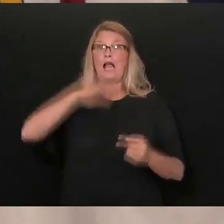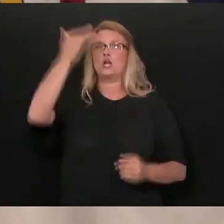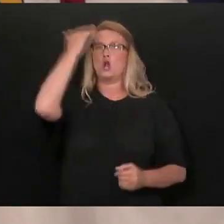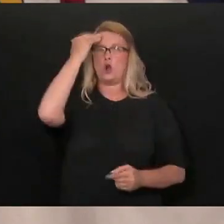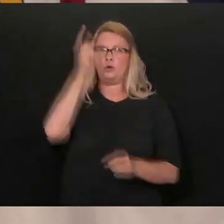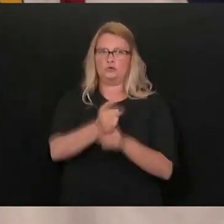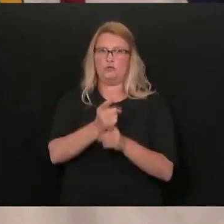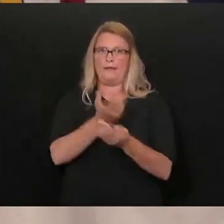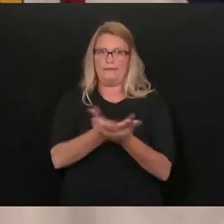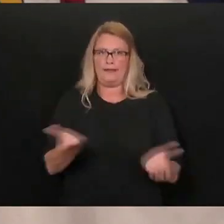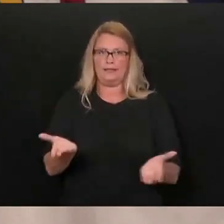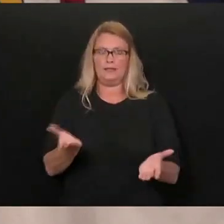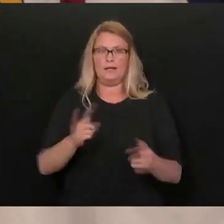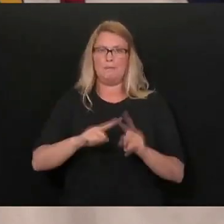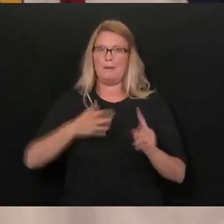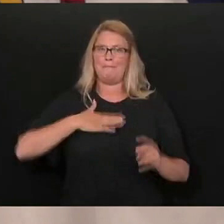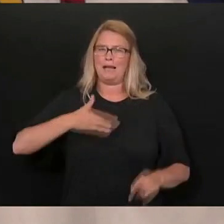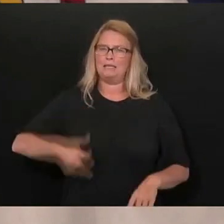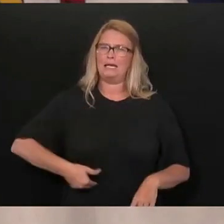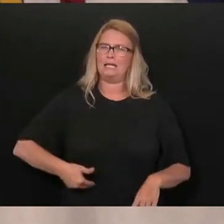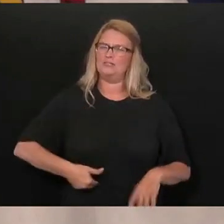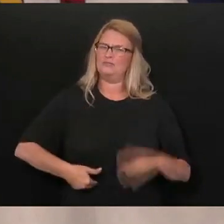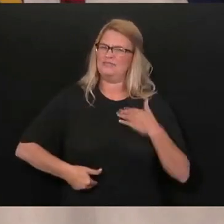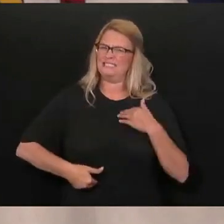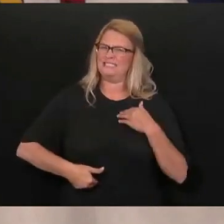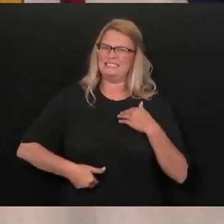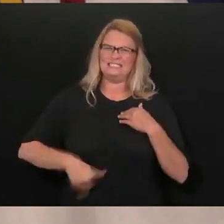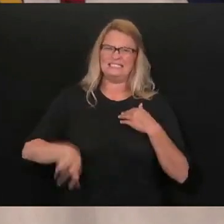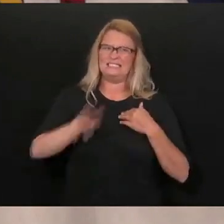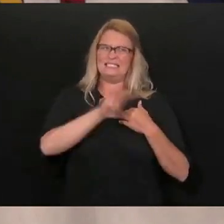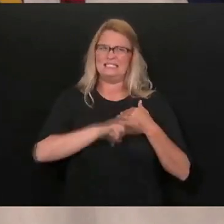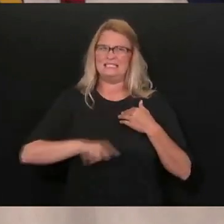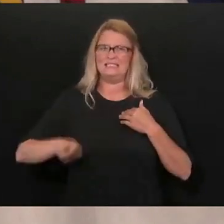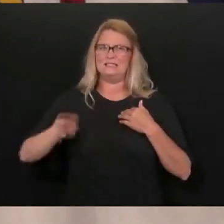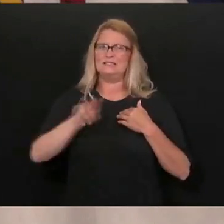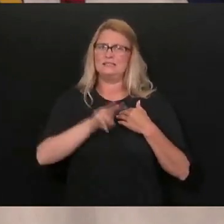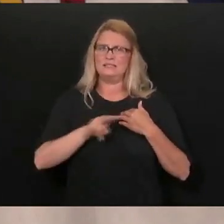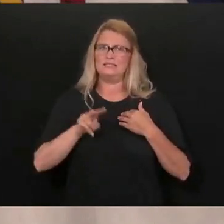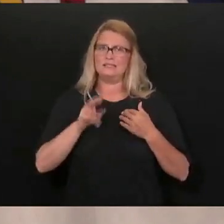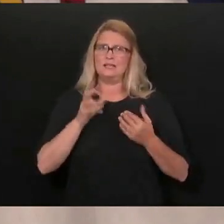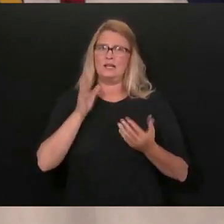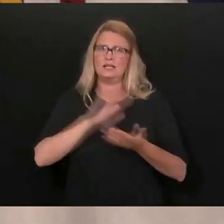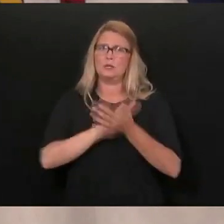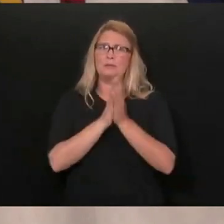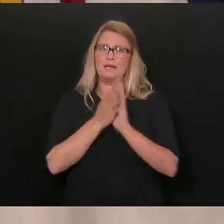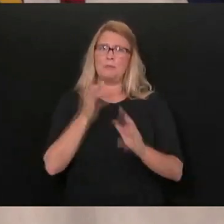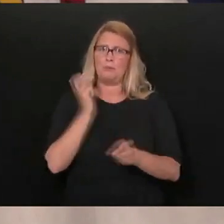But my gut tells me that if we don't watch out in West Virginia, we're going to get in real trouble.